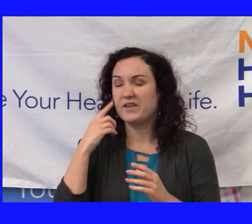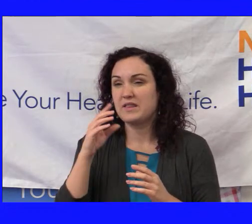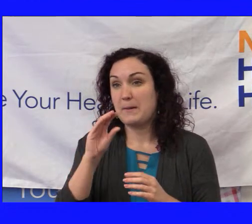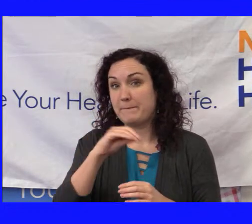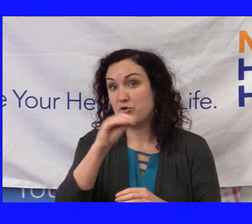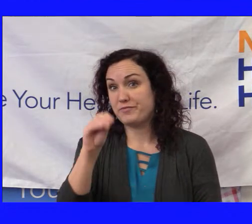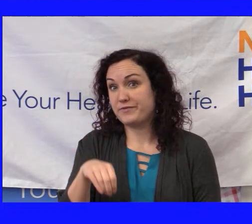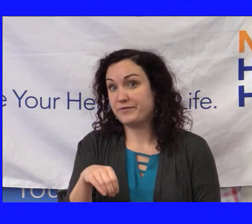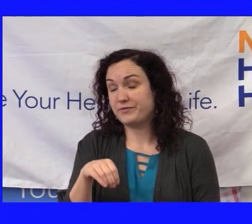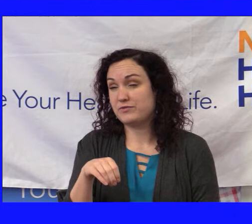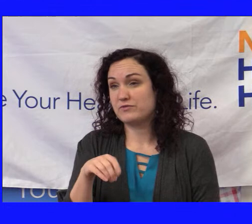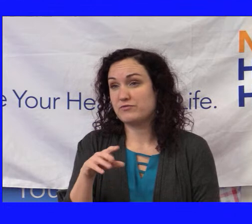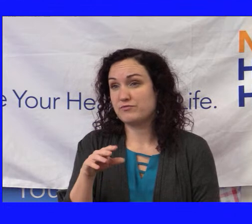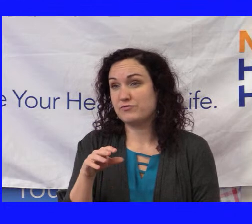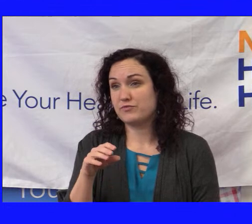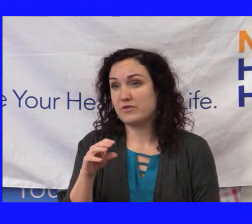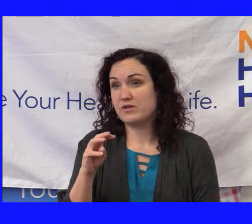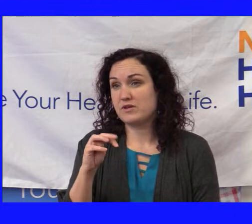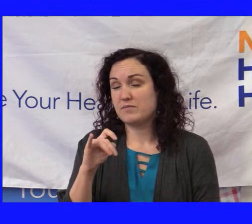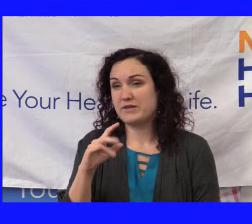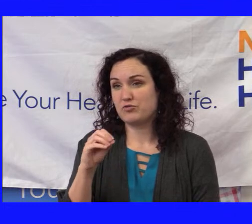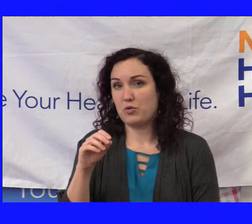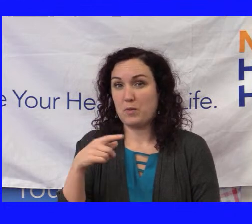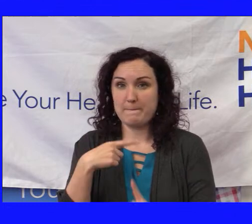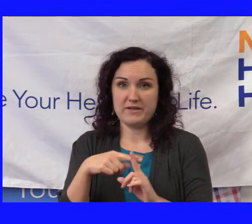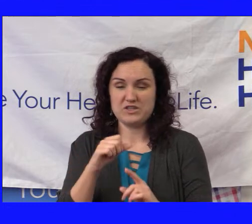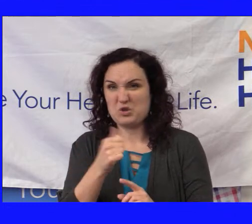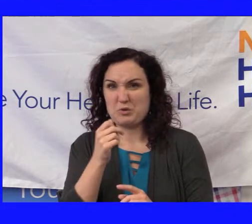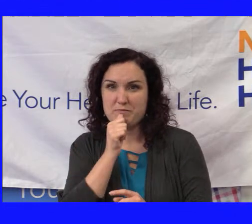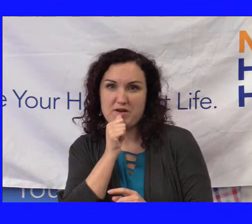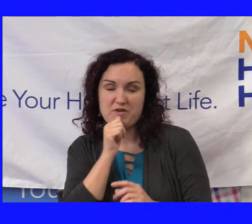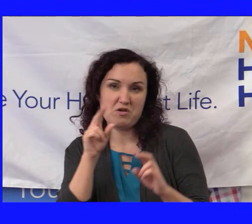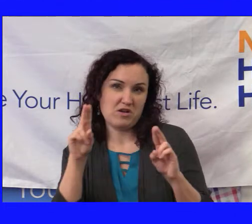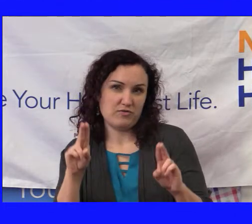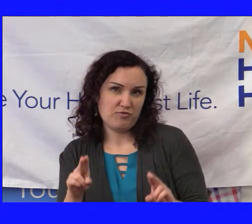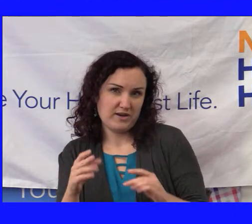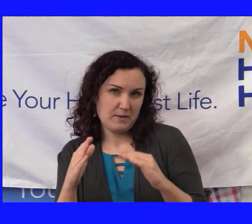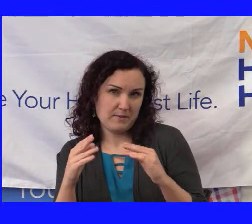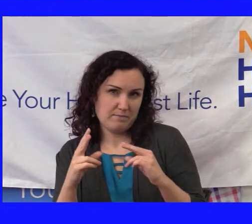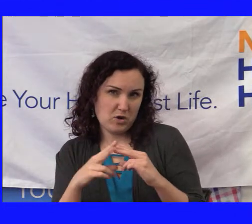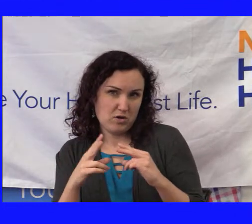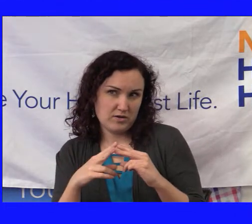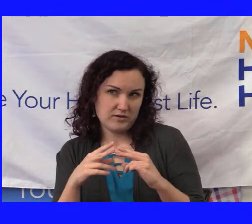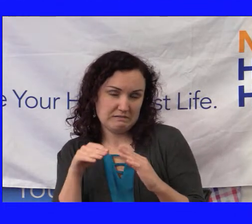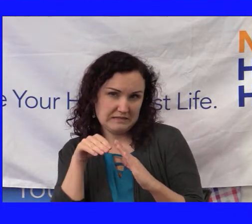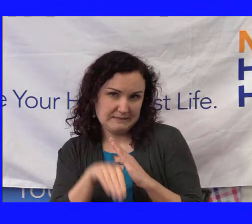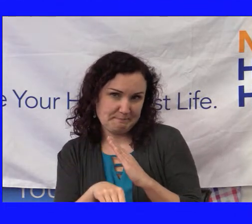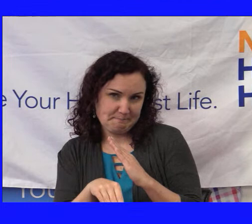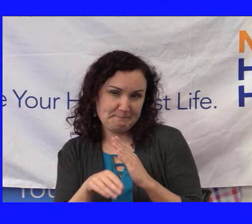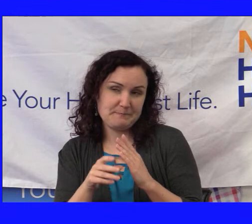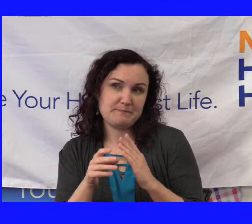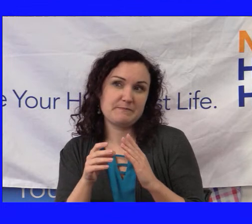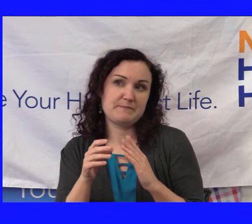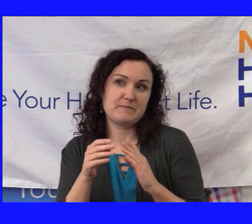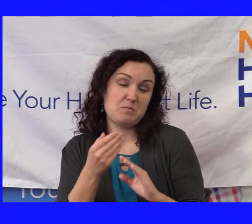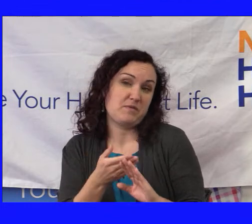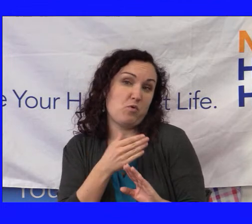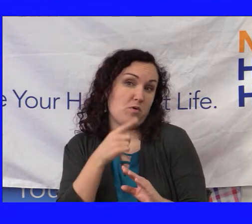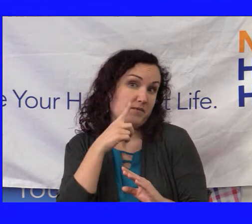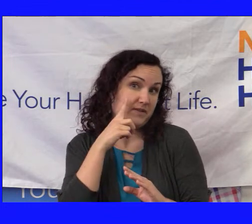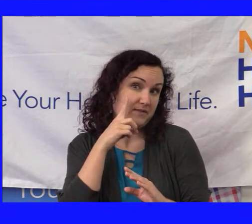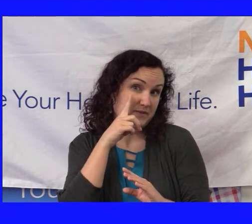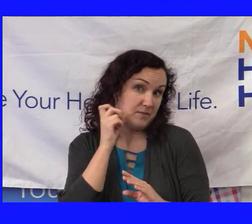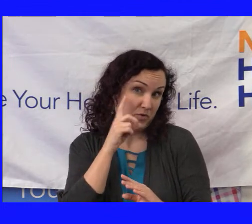percentage of MetroPlus's other private contracted partners dipped over the prior quarter, which was the